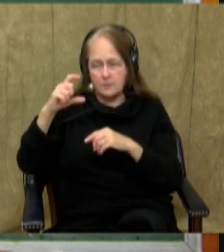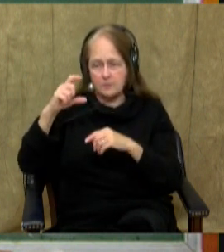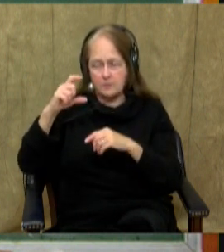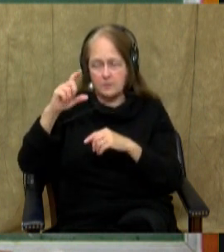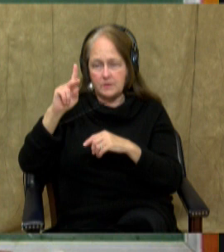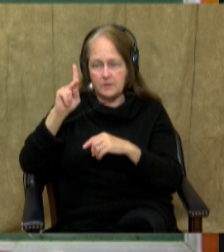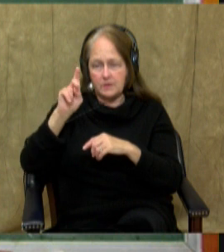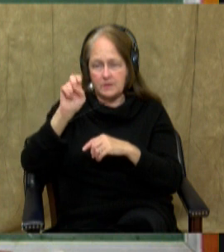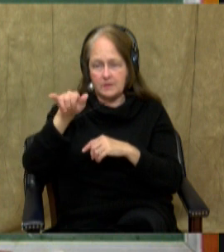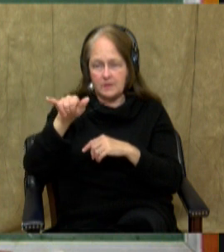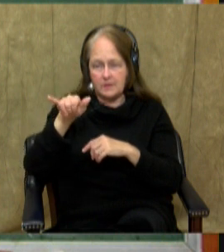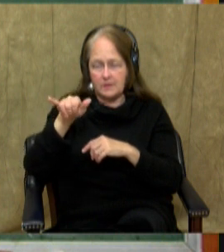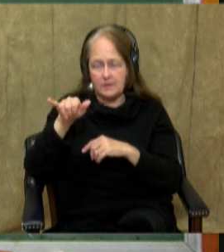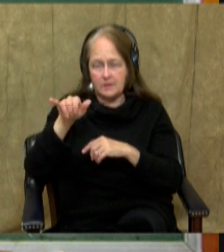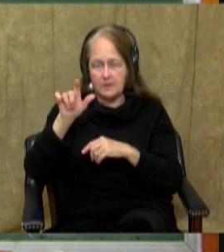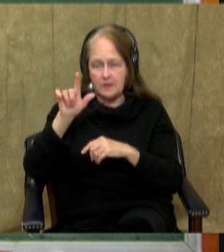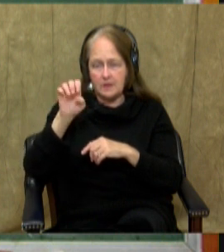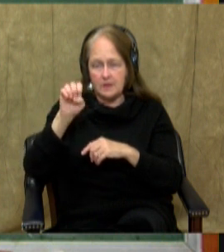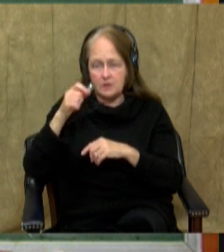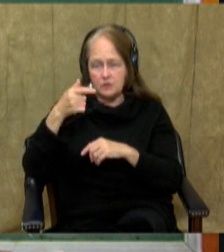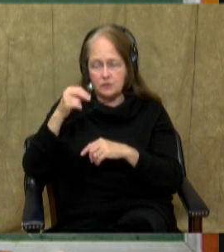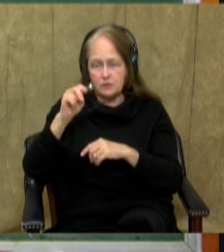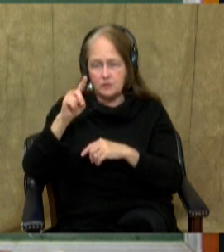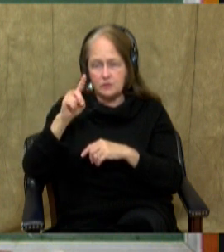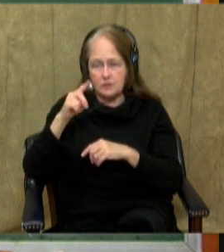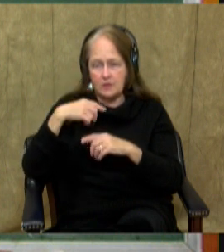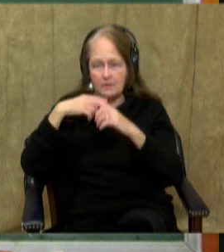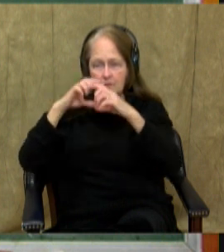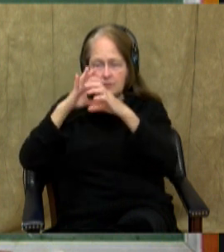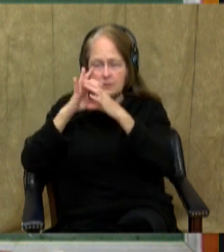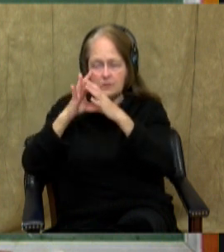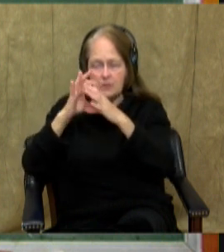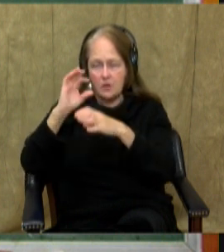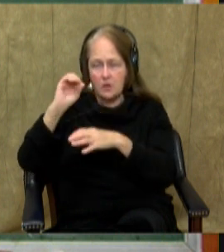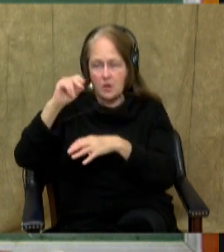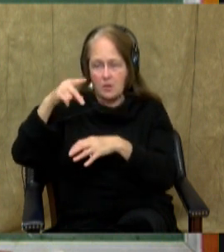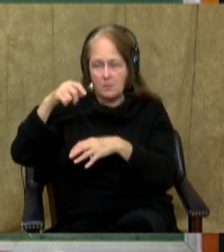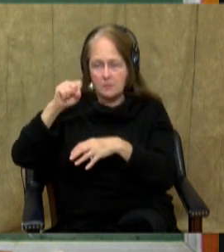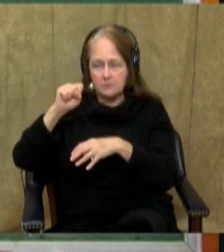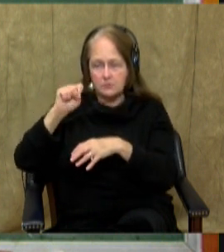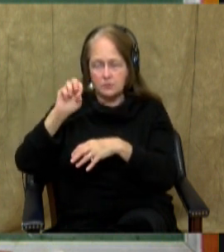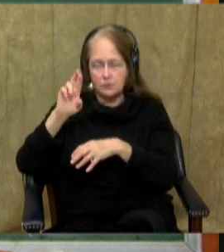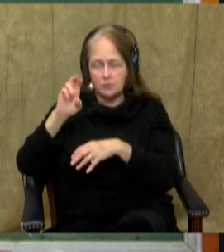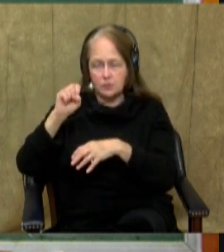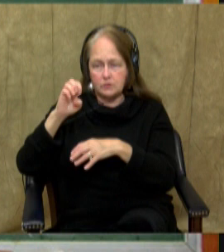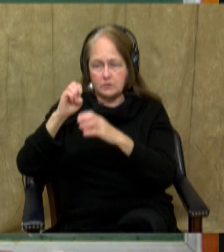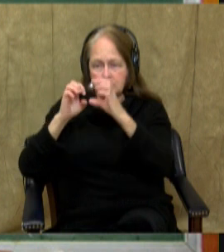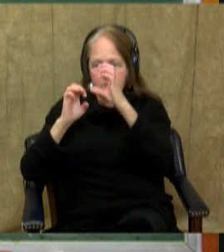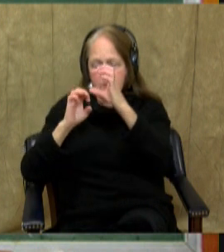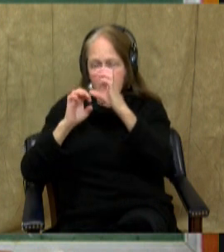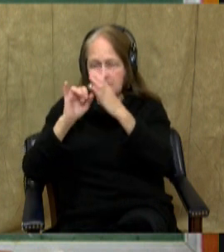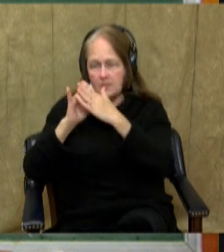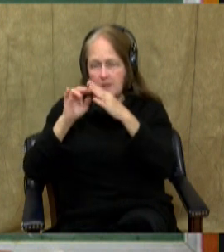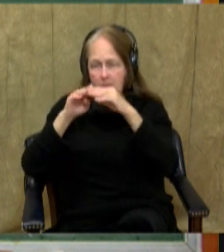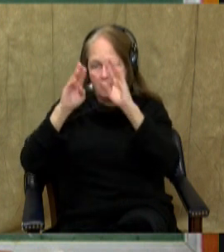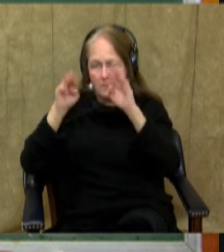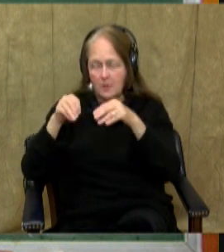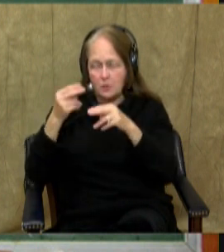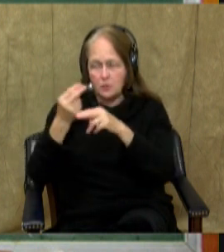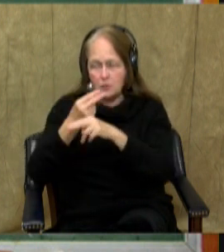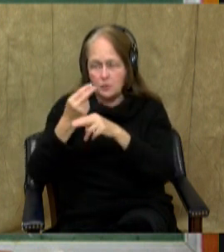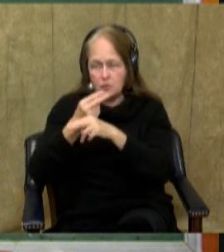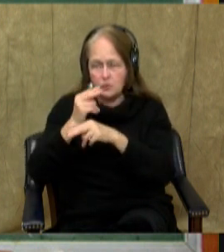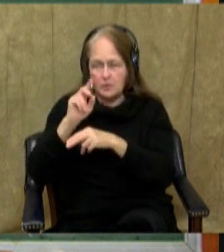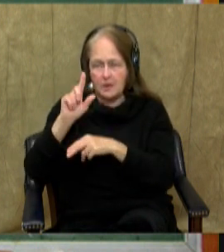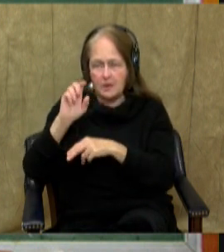a key. This one is no different. We have our compass rose, north, south, east, and west. If you look at this map and you use your legend